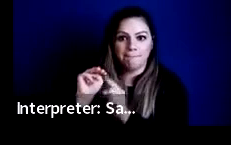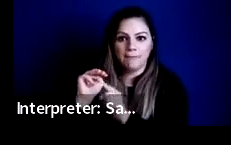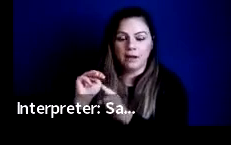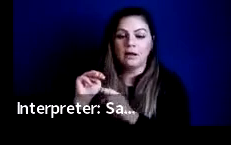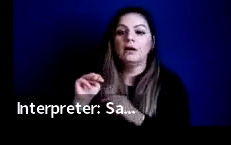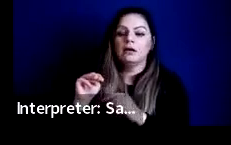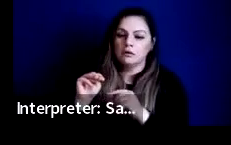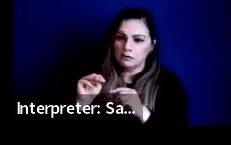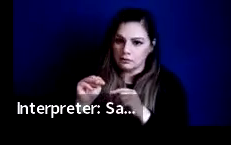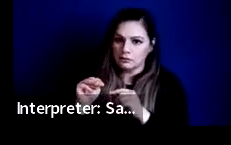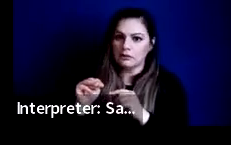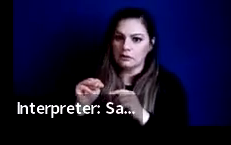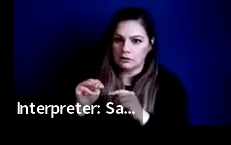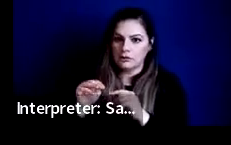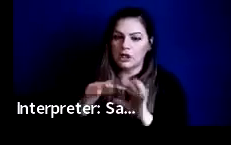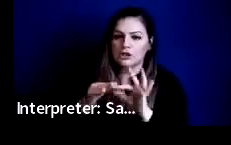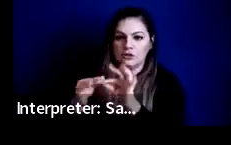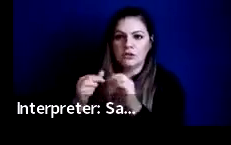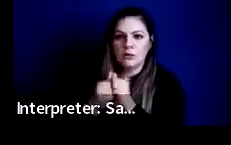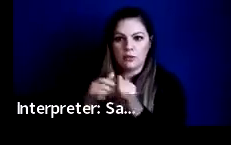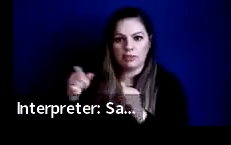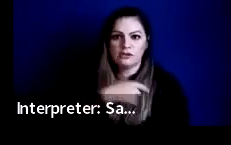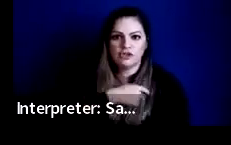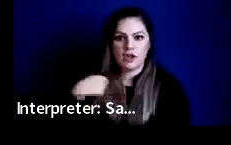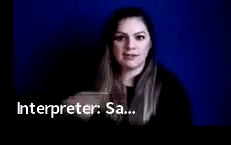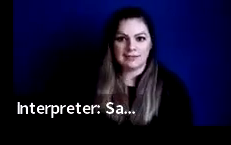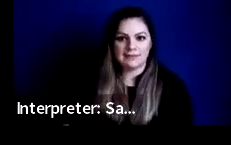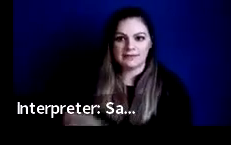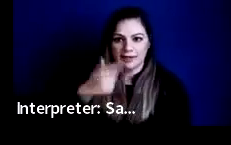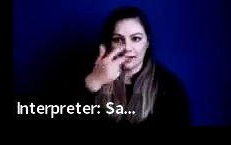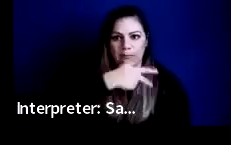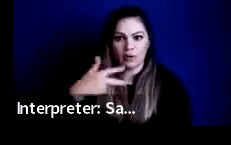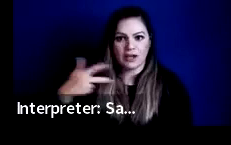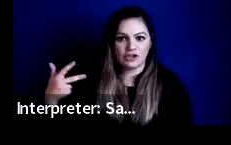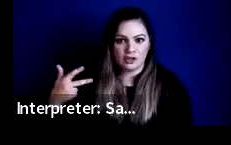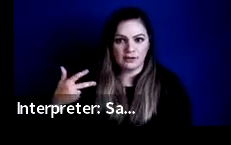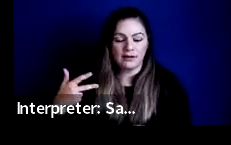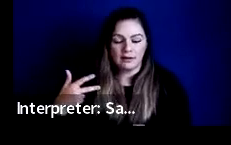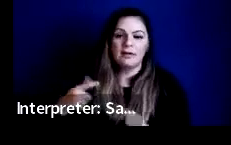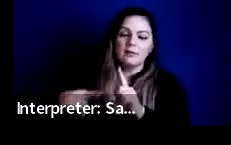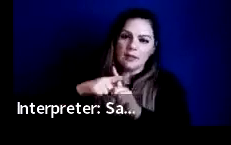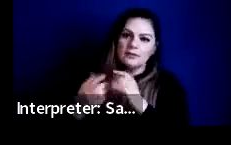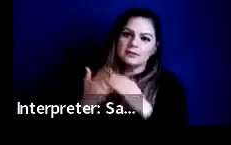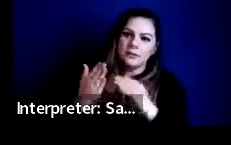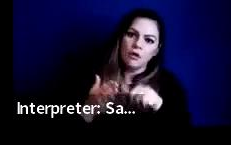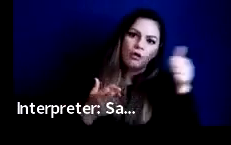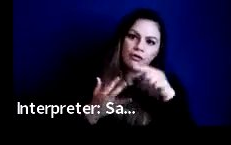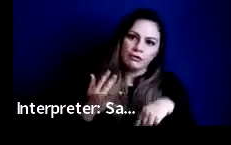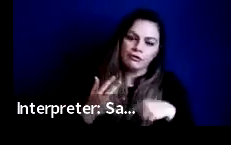with Chinese immigration. On top of, some other factors,